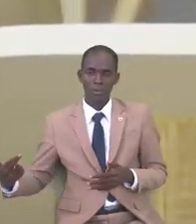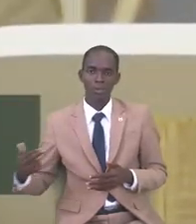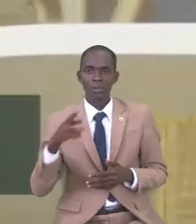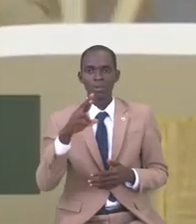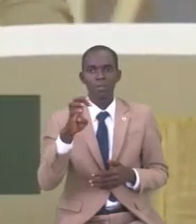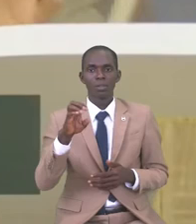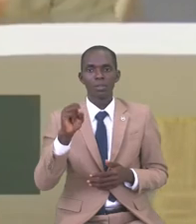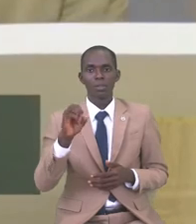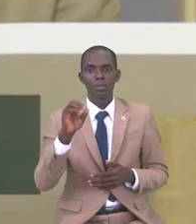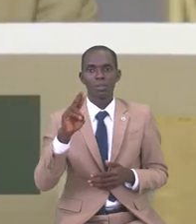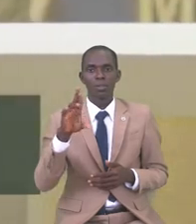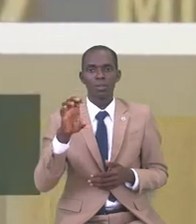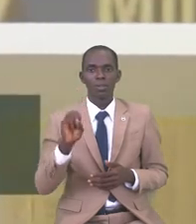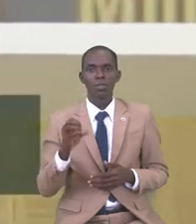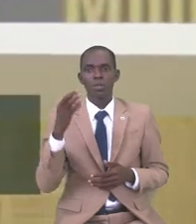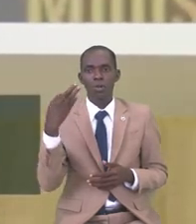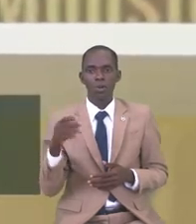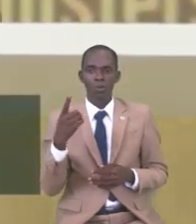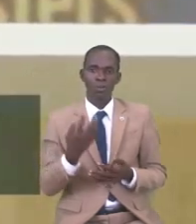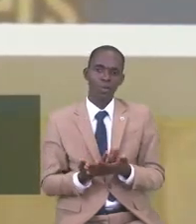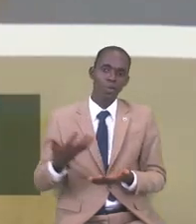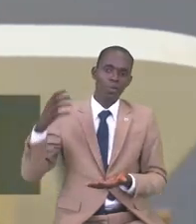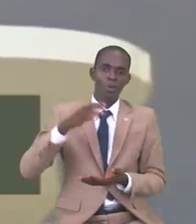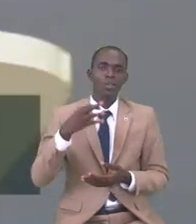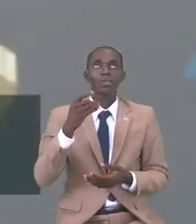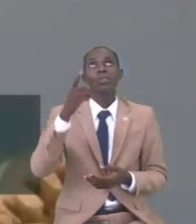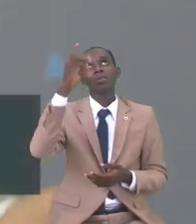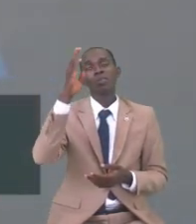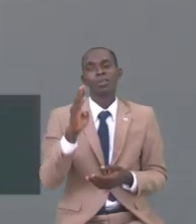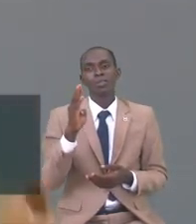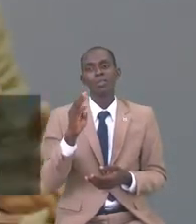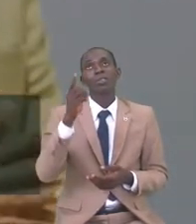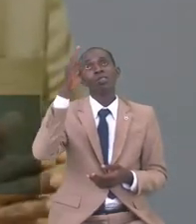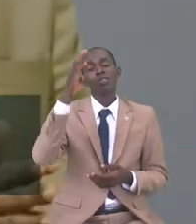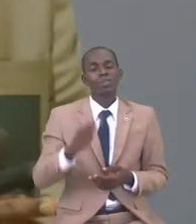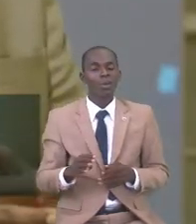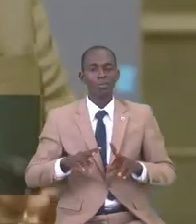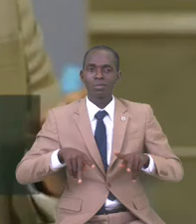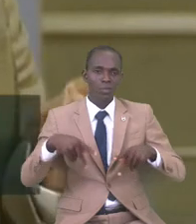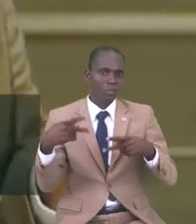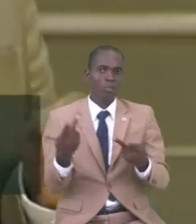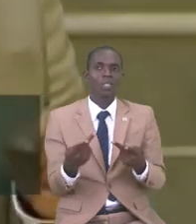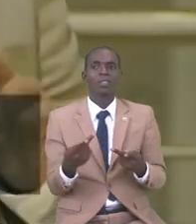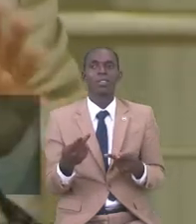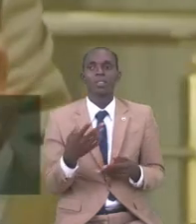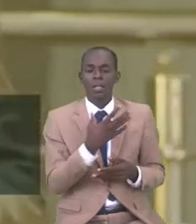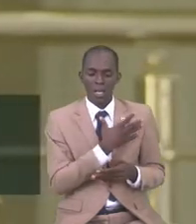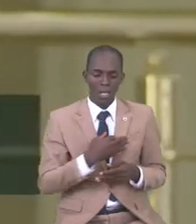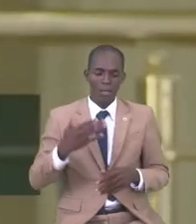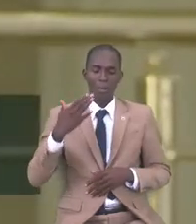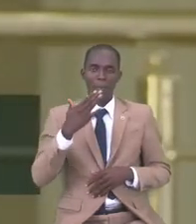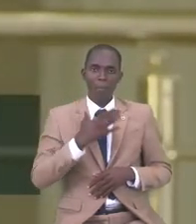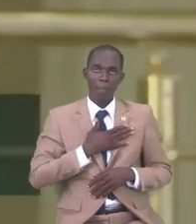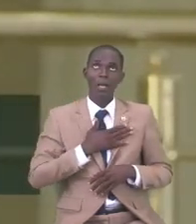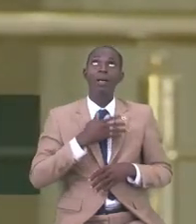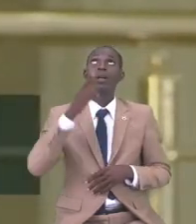of God. We've covered that already. God supplied. God supplied. And my God shall